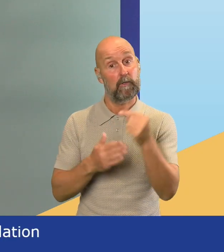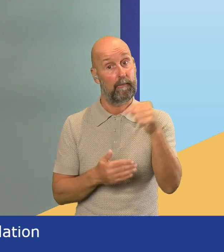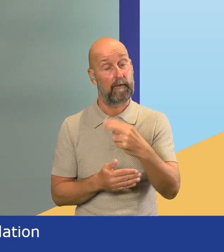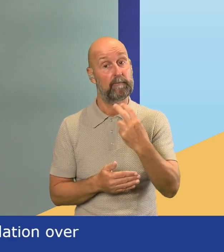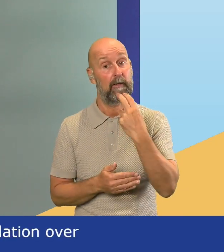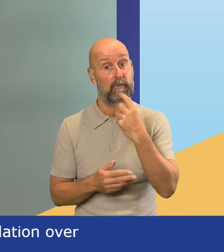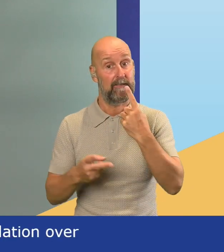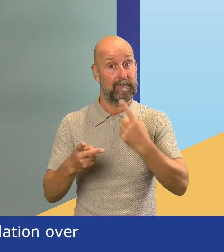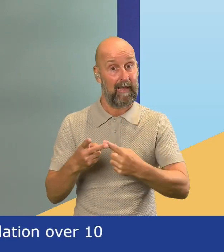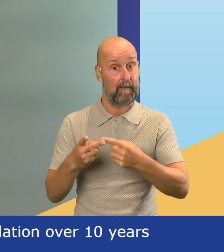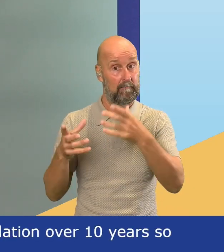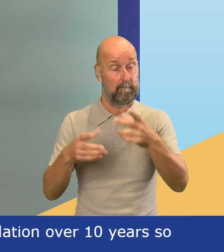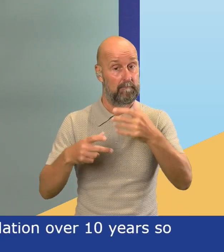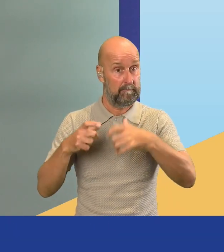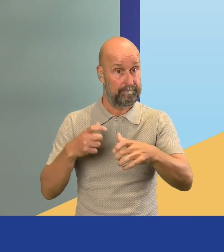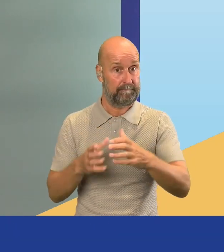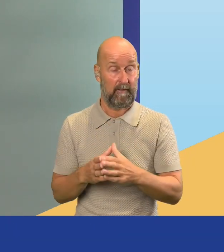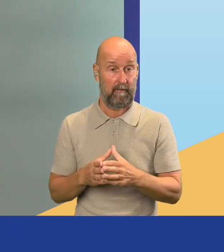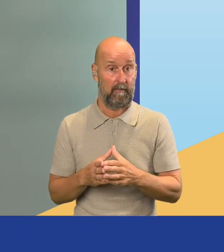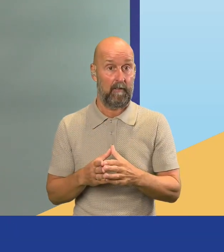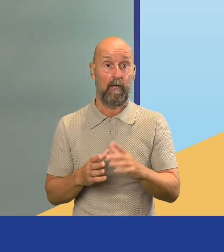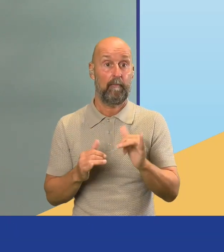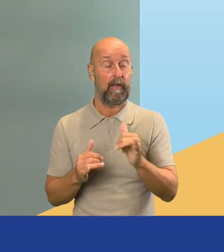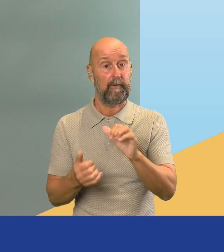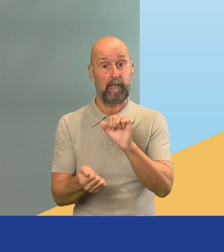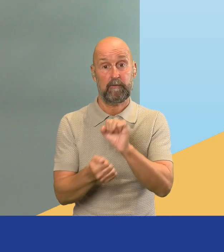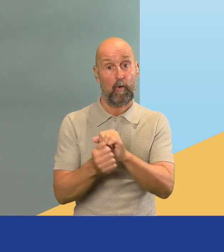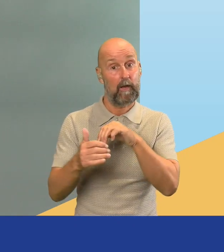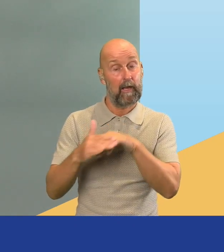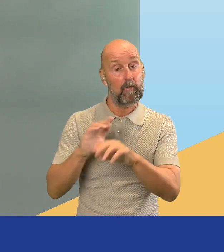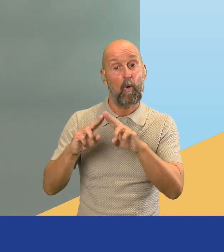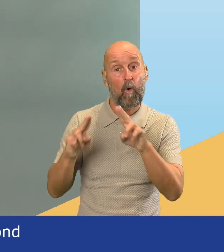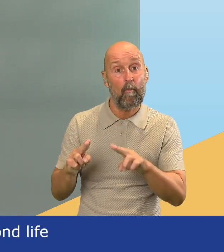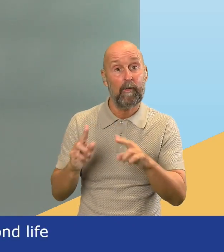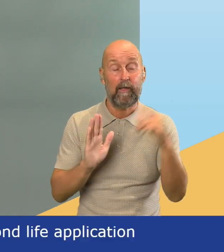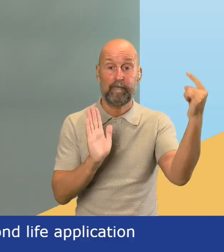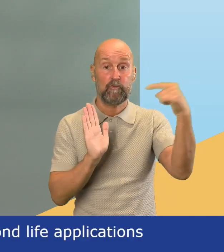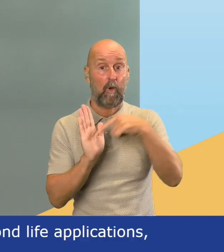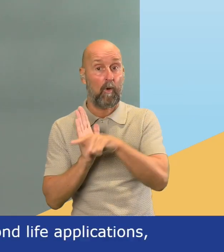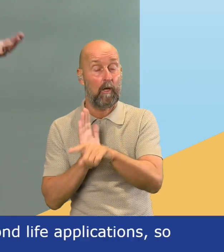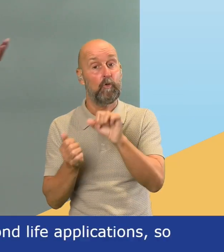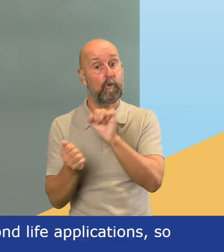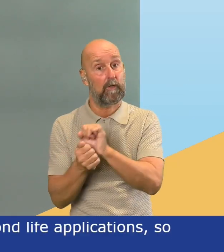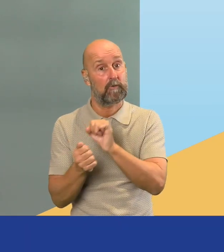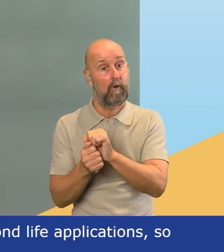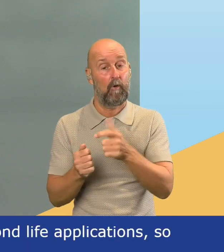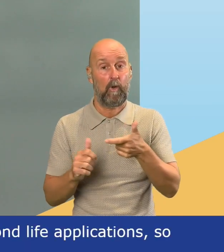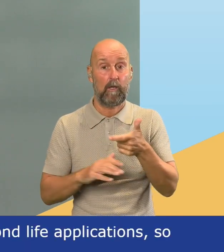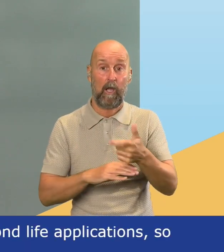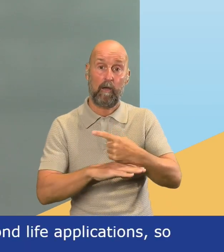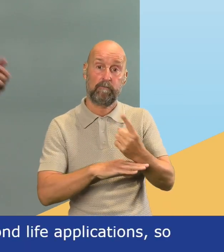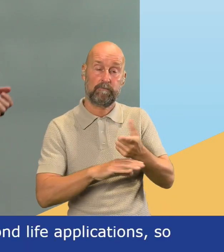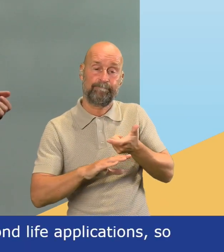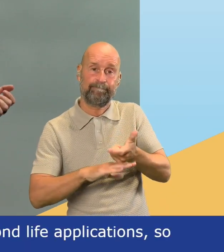second life applications. So that could be using battery storage in your home. If you had solar panels, you could store that energy when your car is not available to